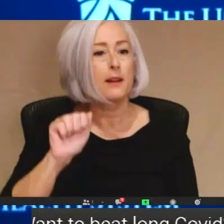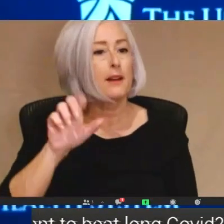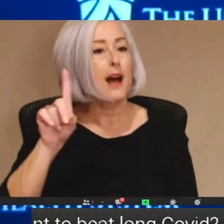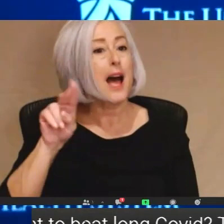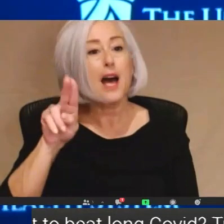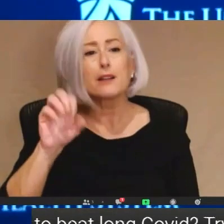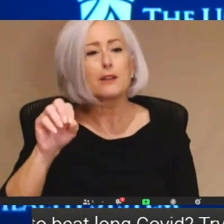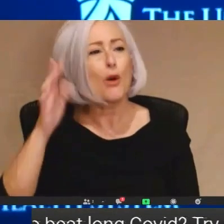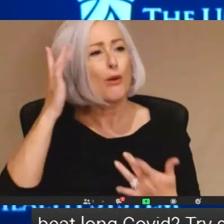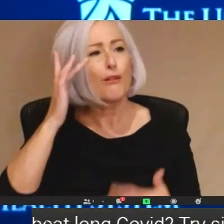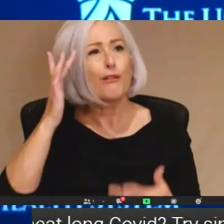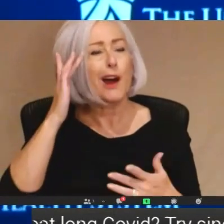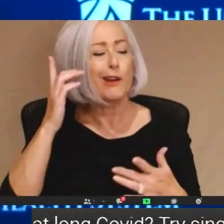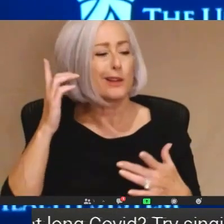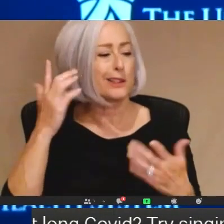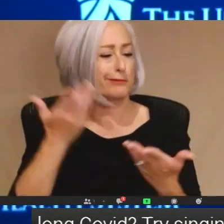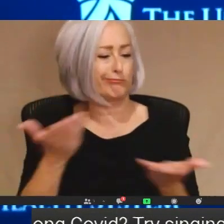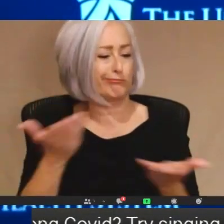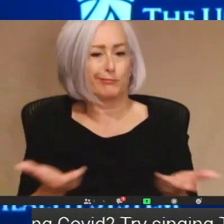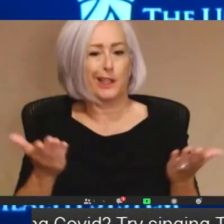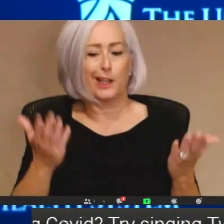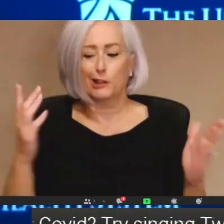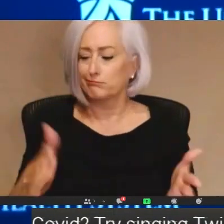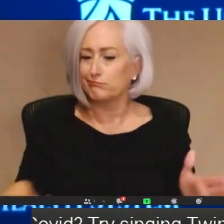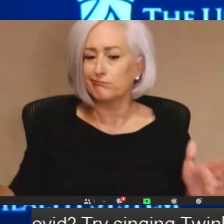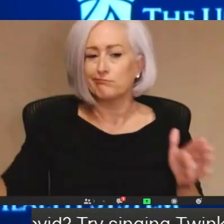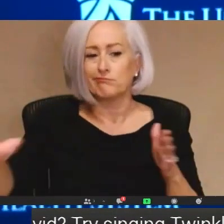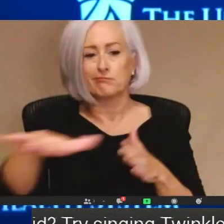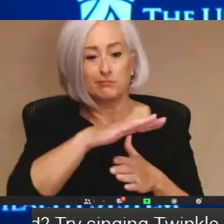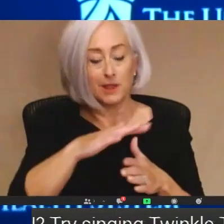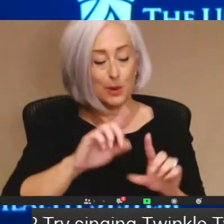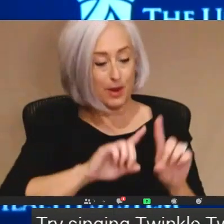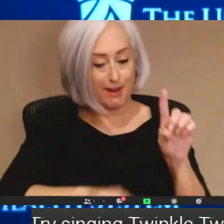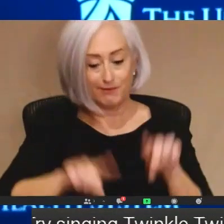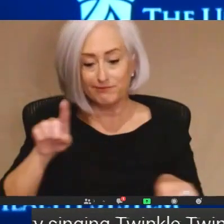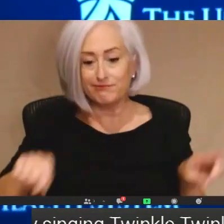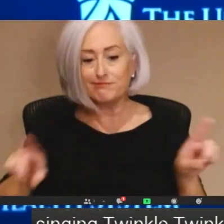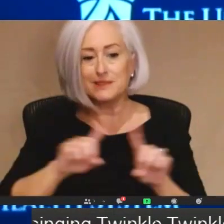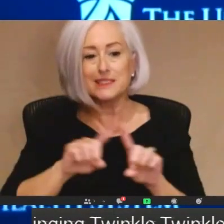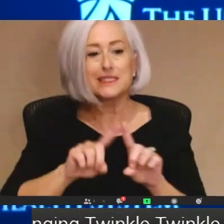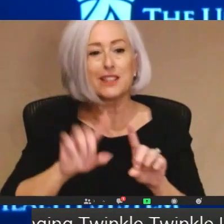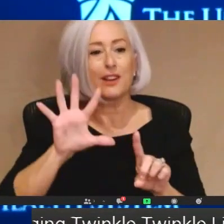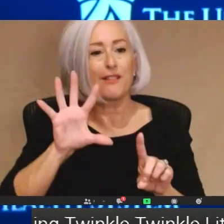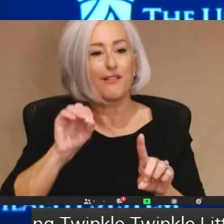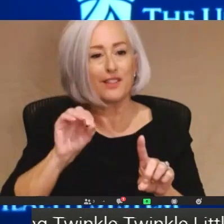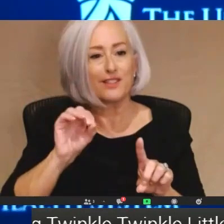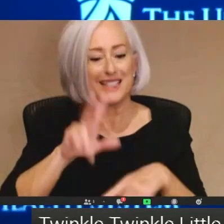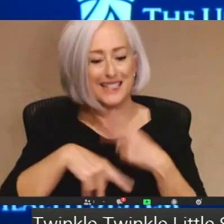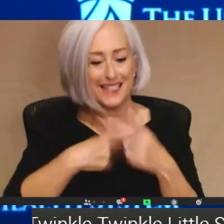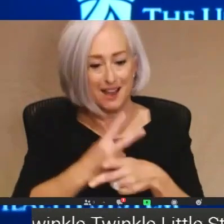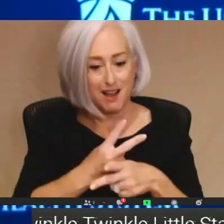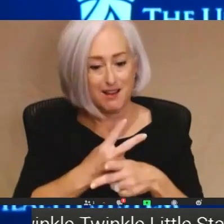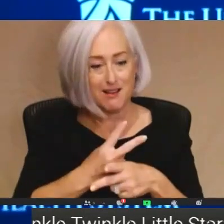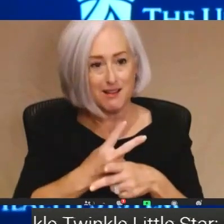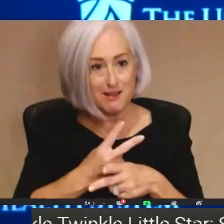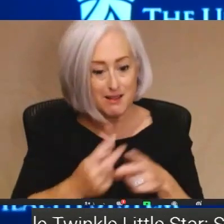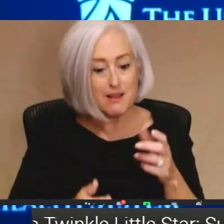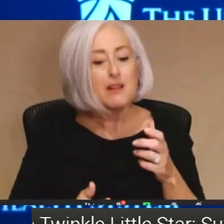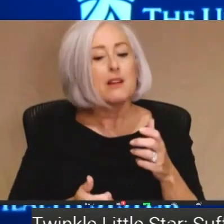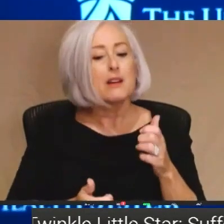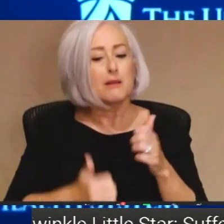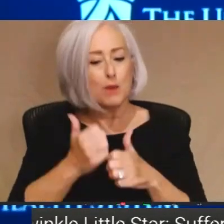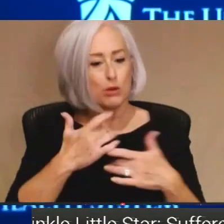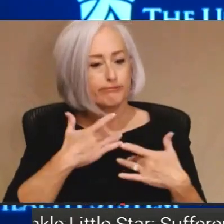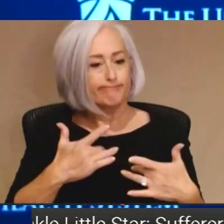around, there's 50 types of it, and it's one of the major causes of viral upper respiratory infections that we